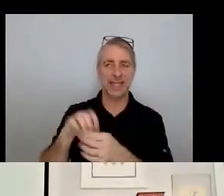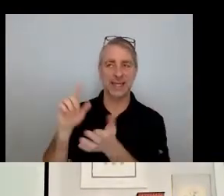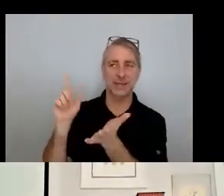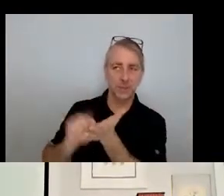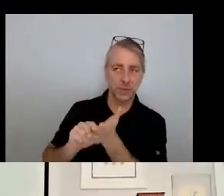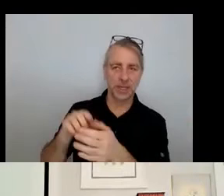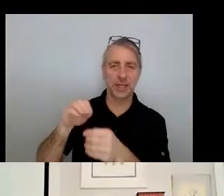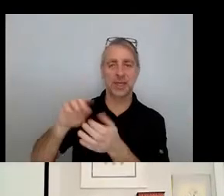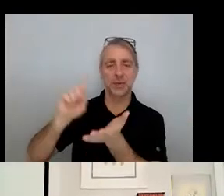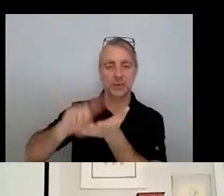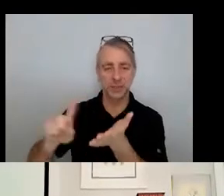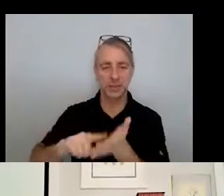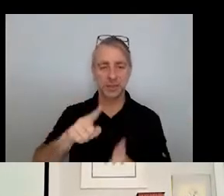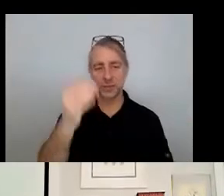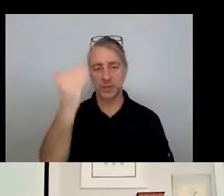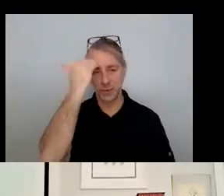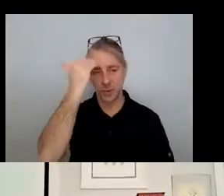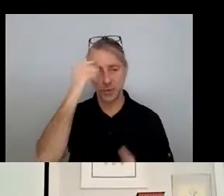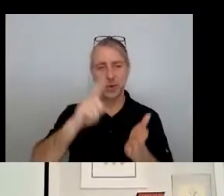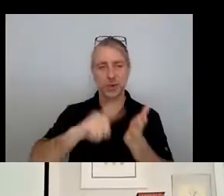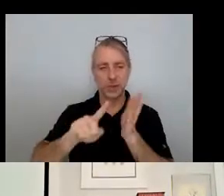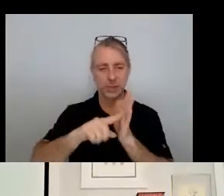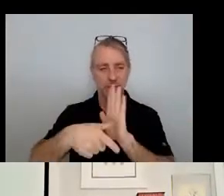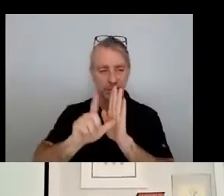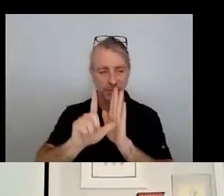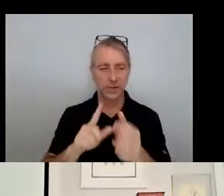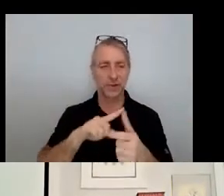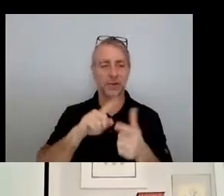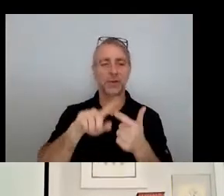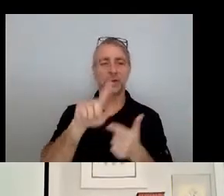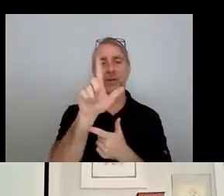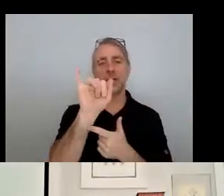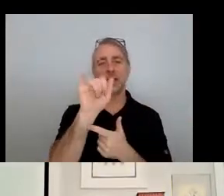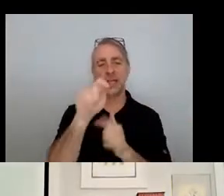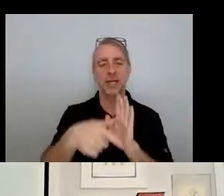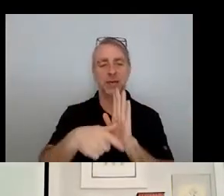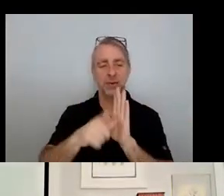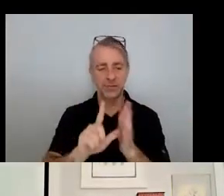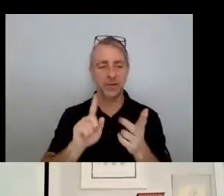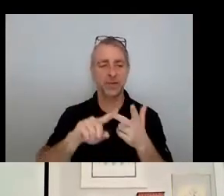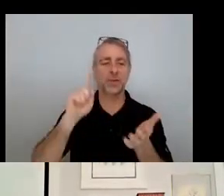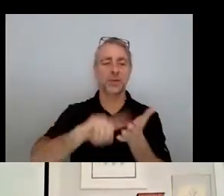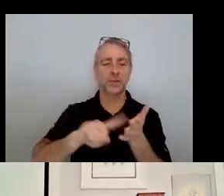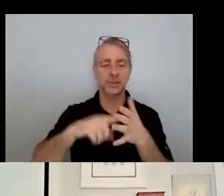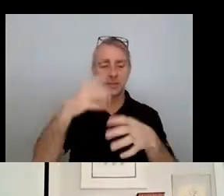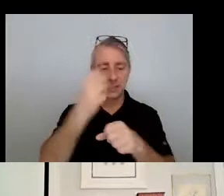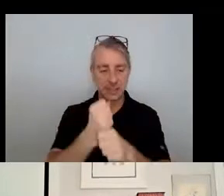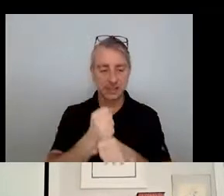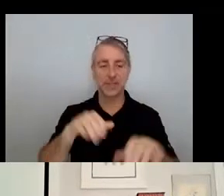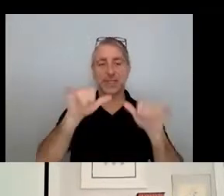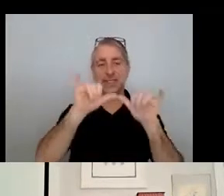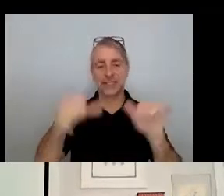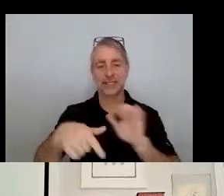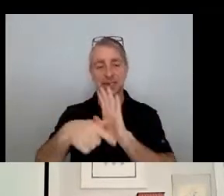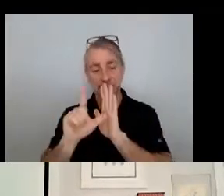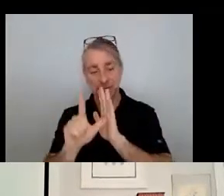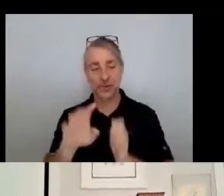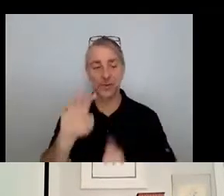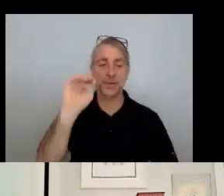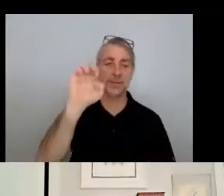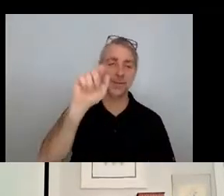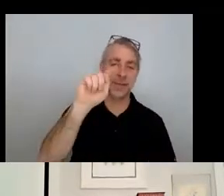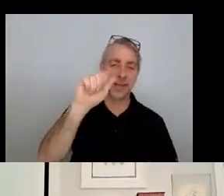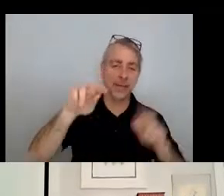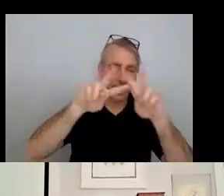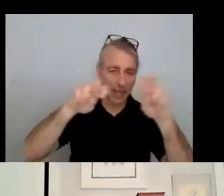hear research review, we hear literature review, we hear research synthesis, we hear systematic review, and we hear meta-analysis. So just